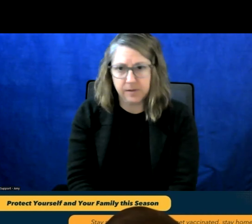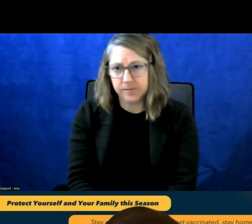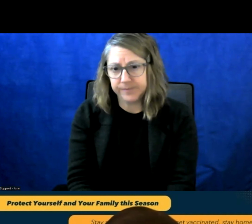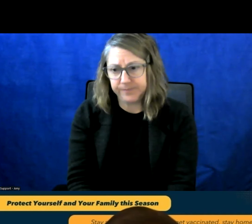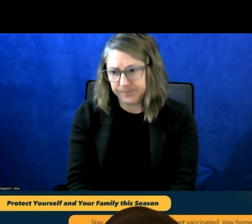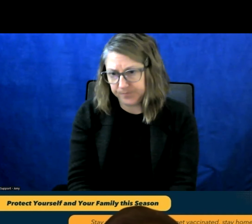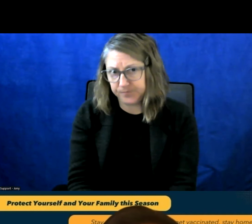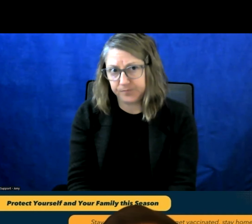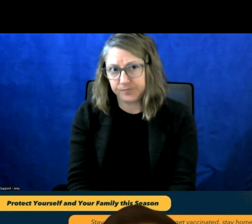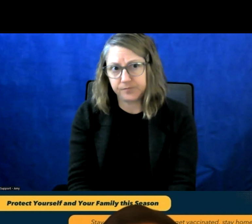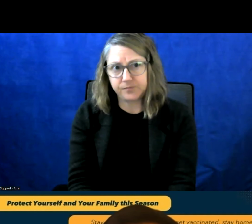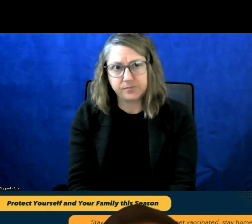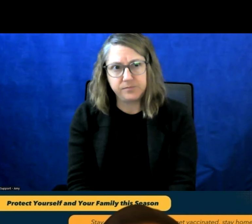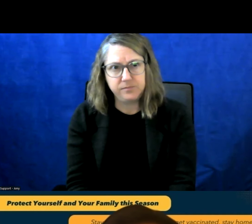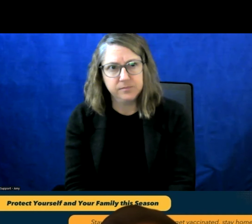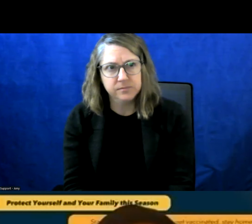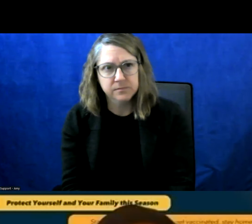Let me get the right screen here.